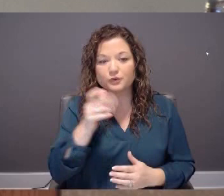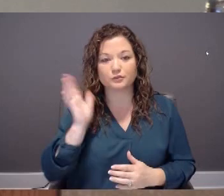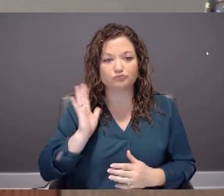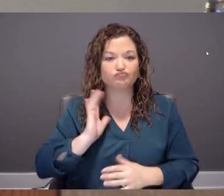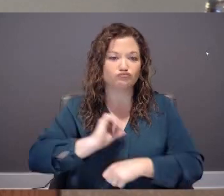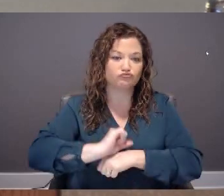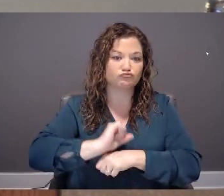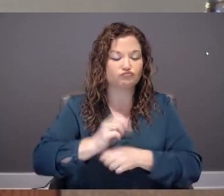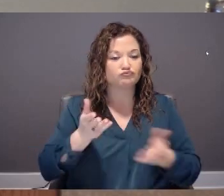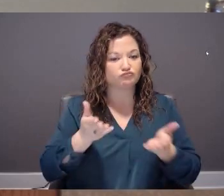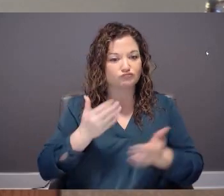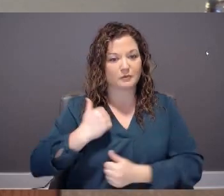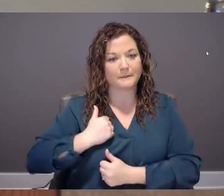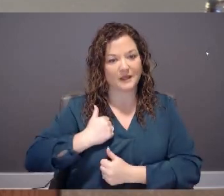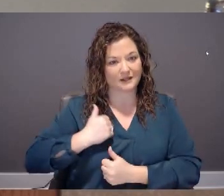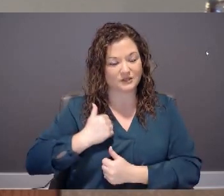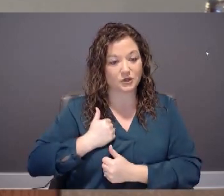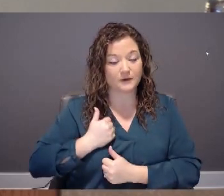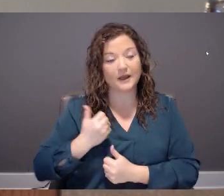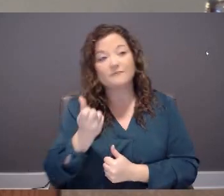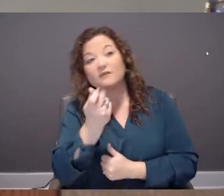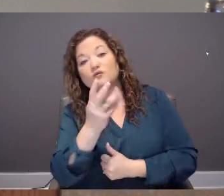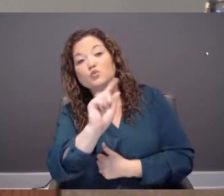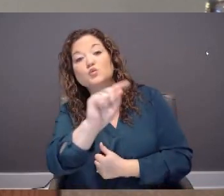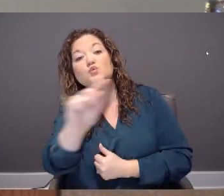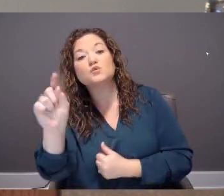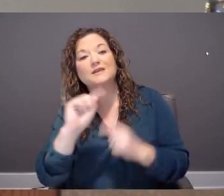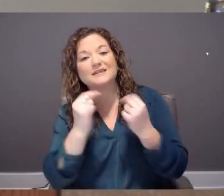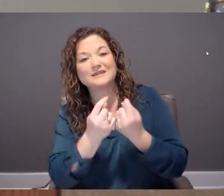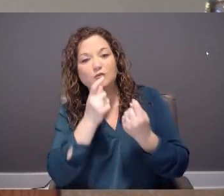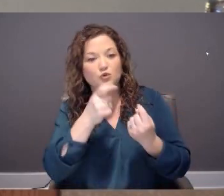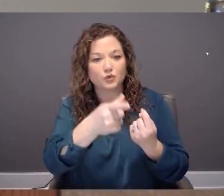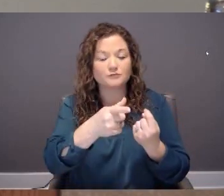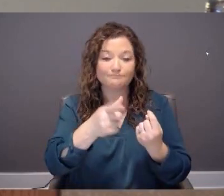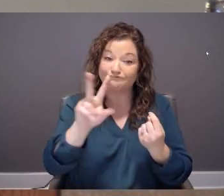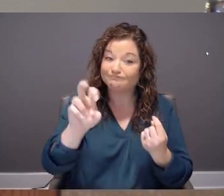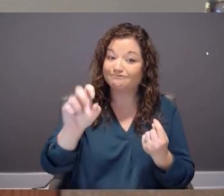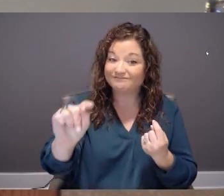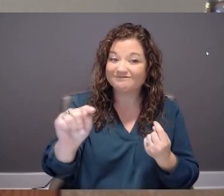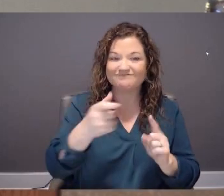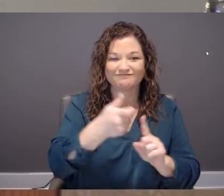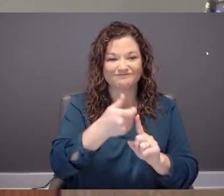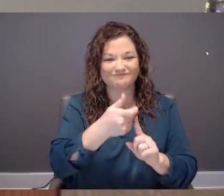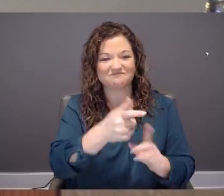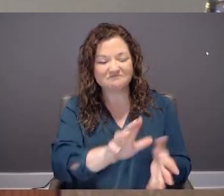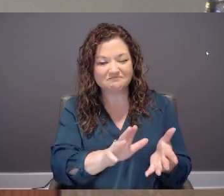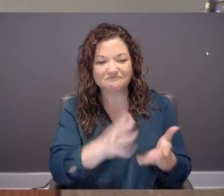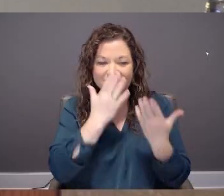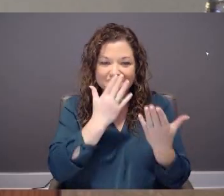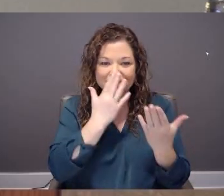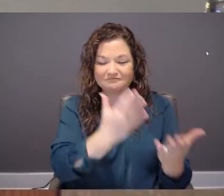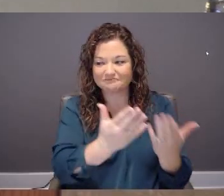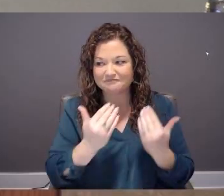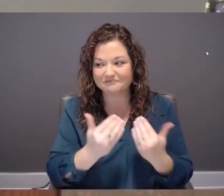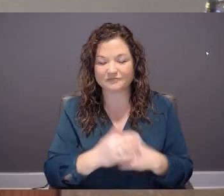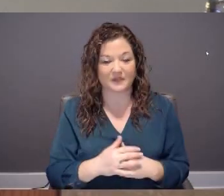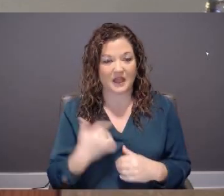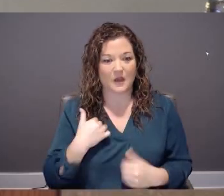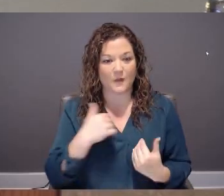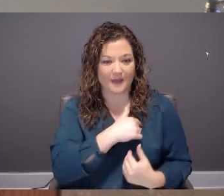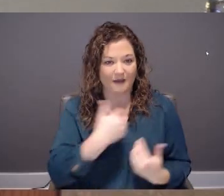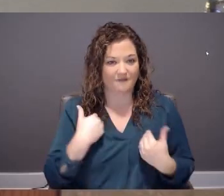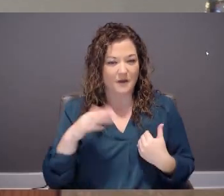of our team members in the back who are veterans. I really appreciate y'all being here. But we have about 170